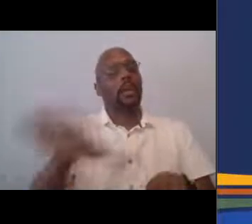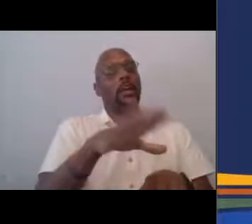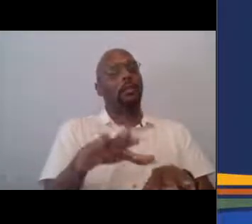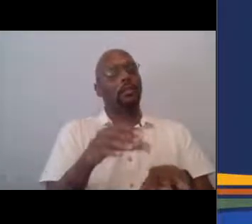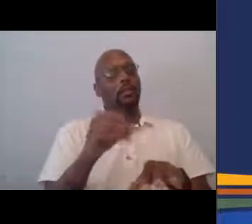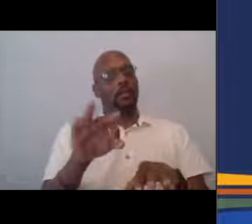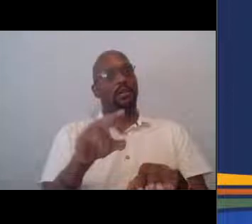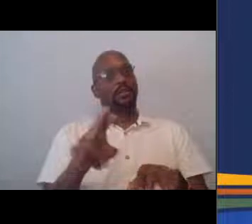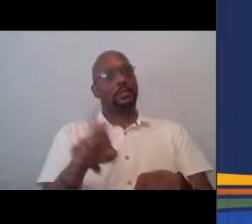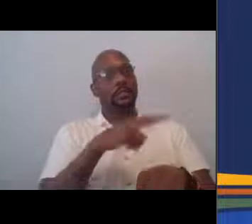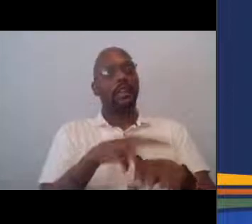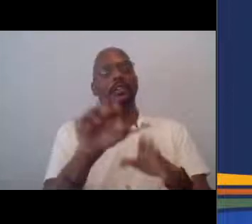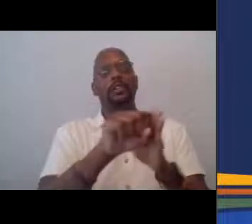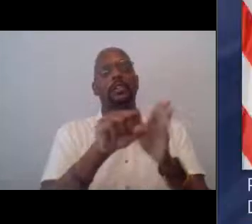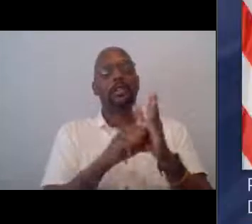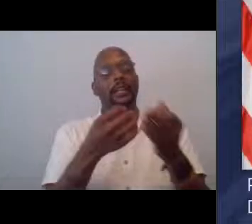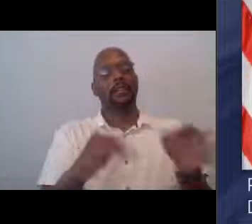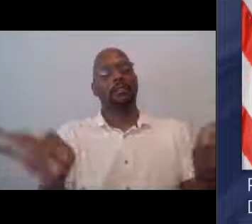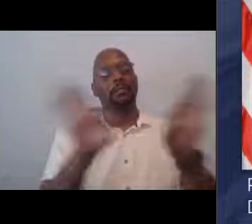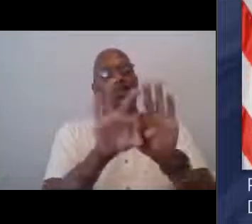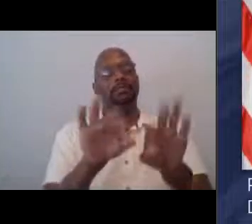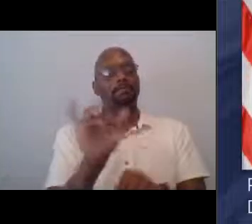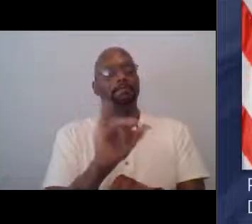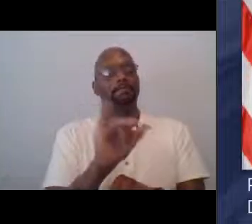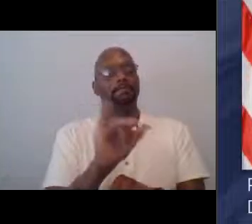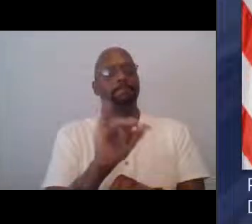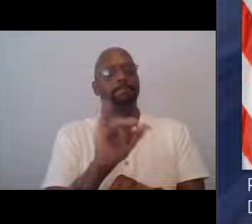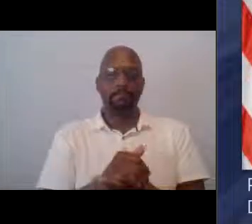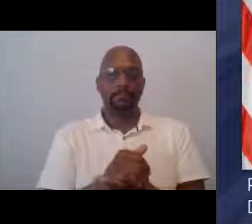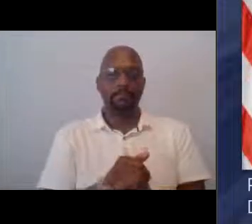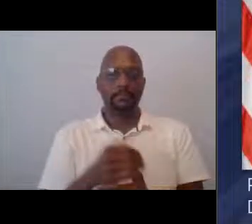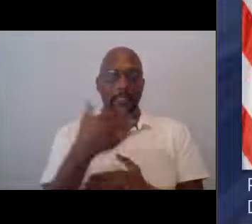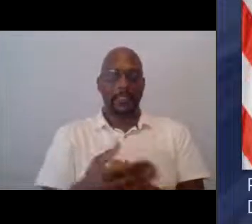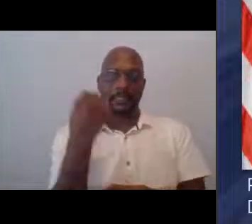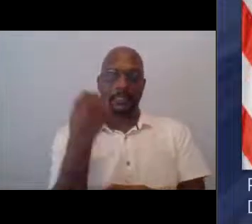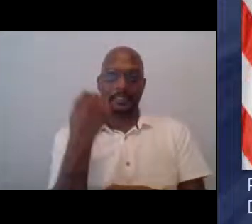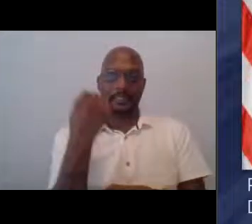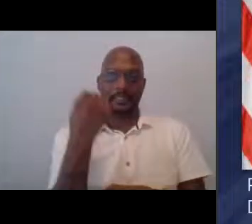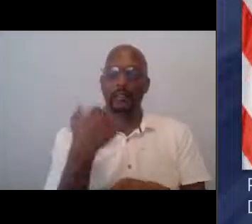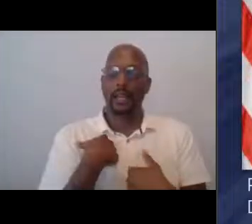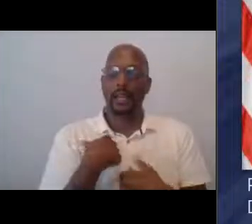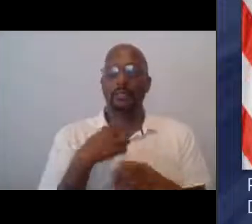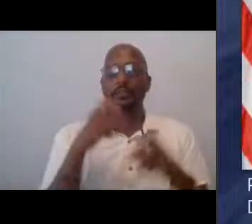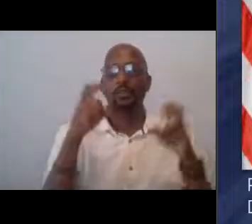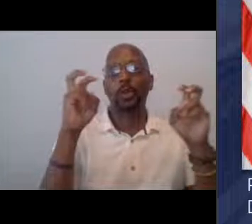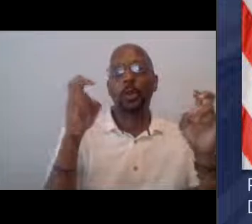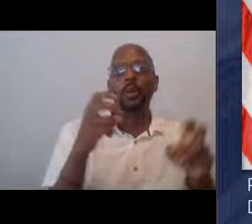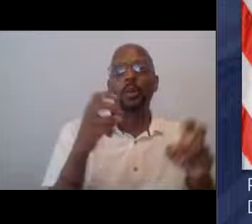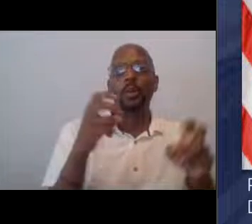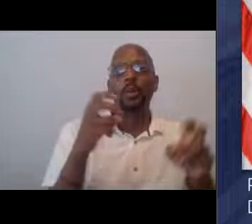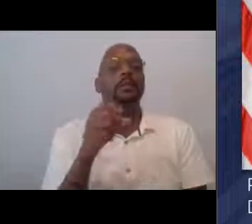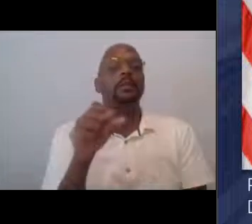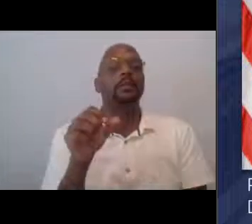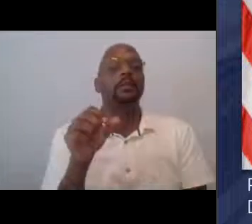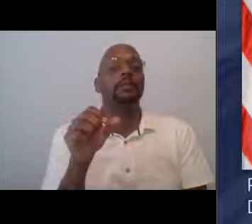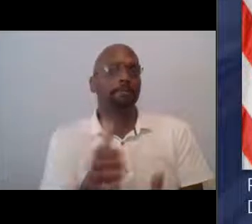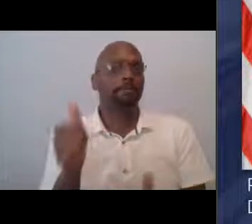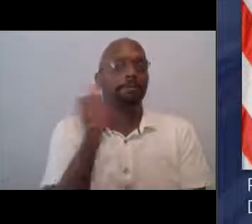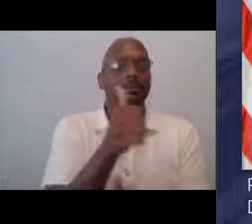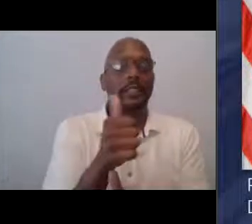national and statewide significance. So on the next slide, we have a quote from Secretary Polly Trottenberg,